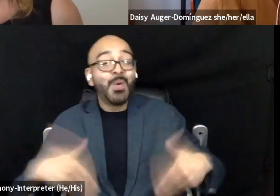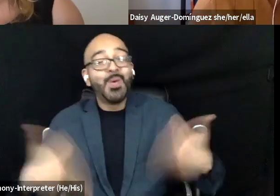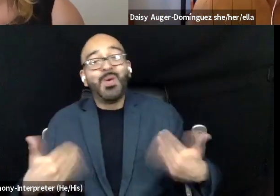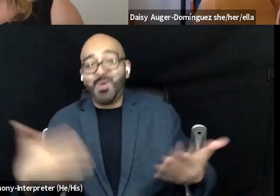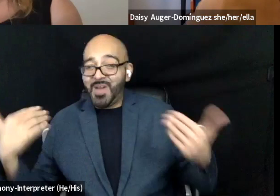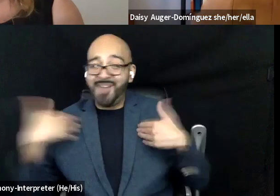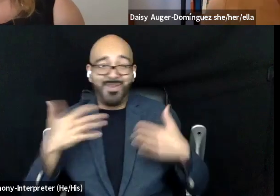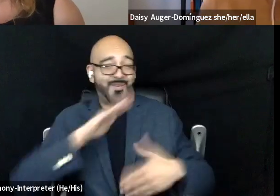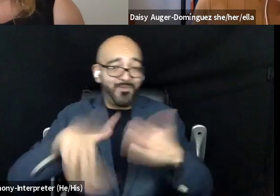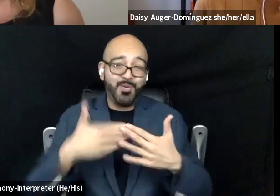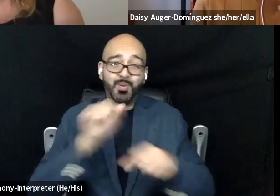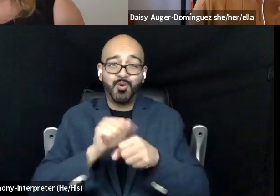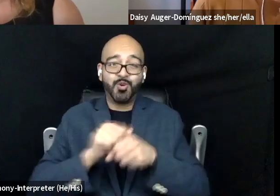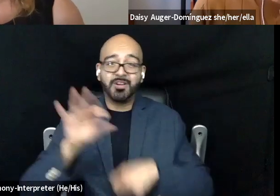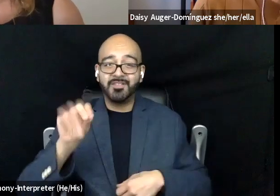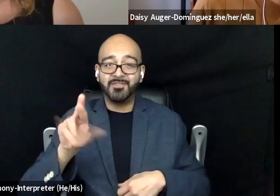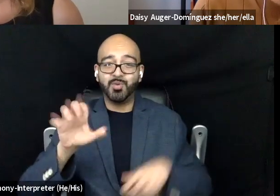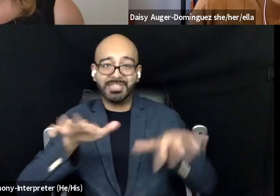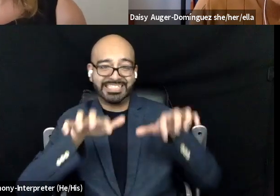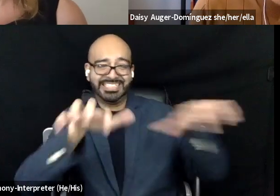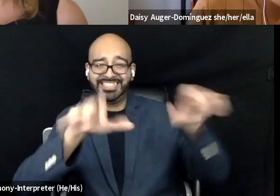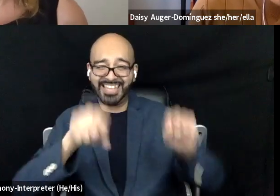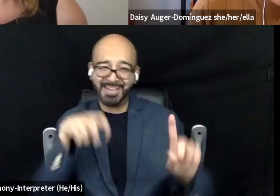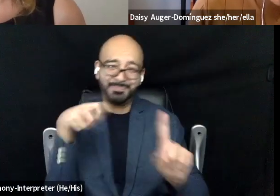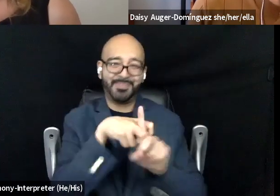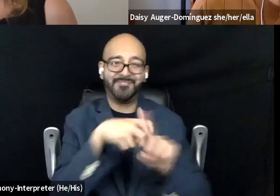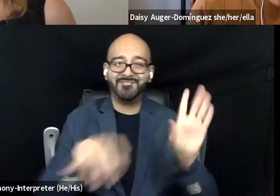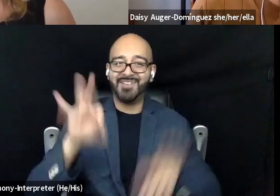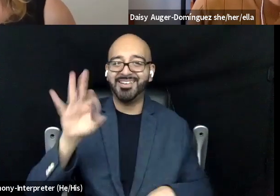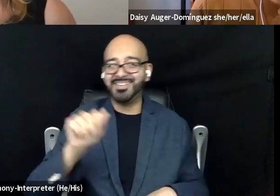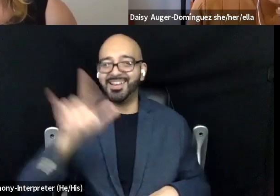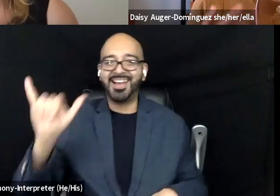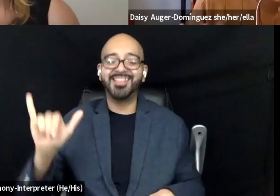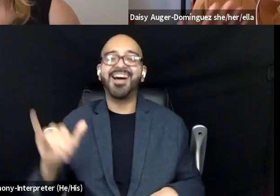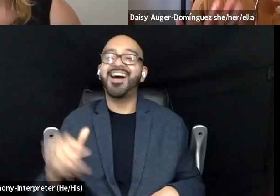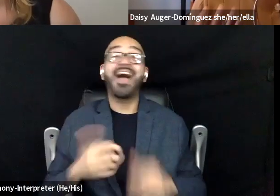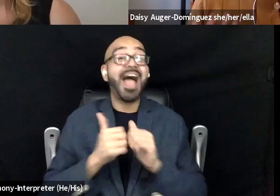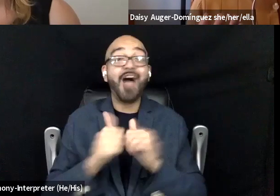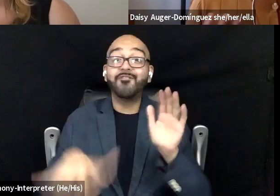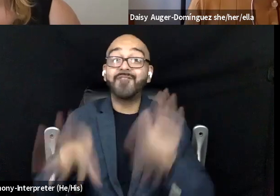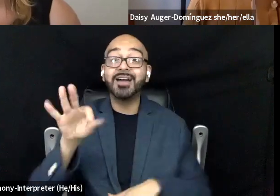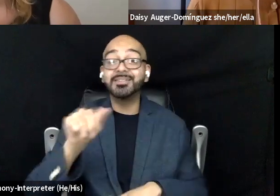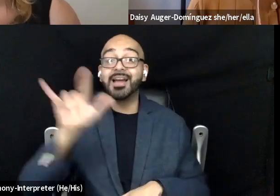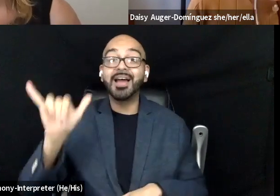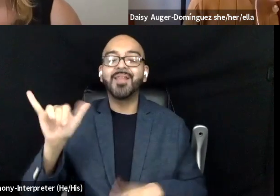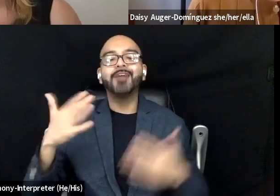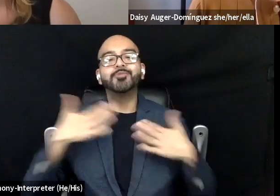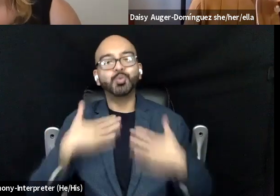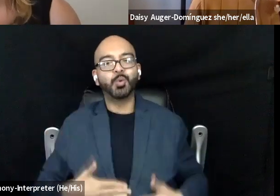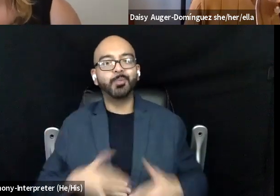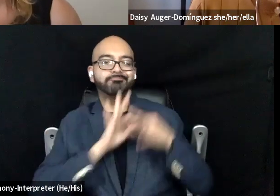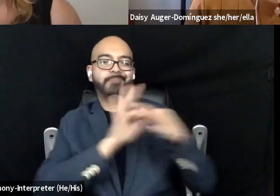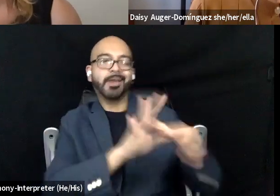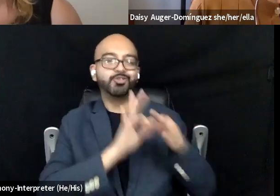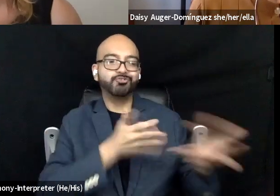So I think, listen, part of finding allyship is about human connection as well. And so I